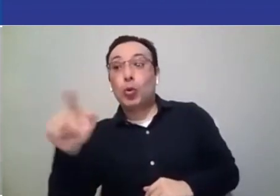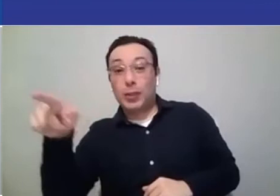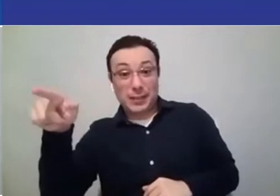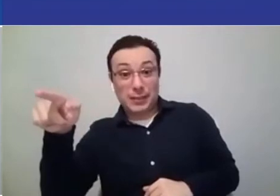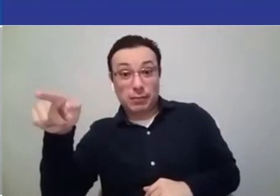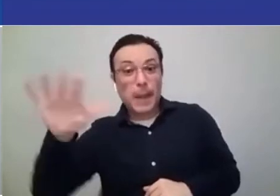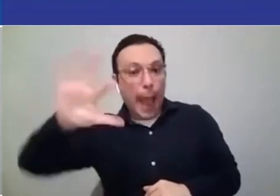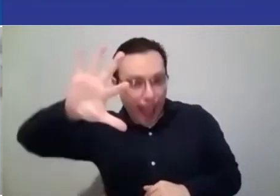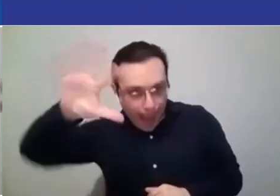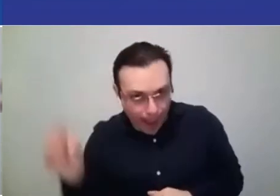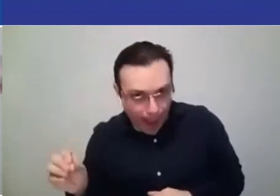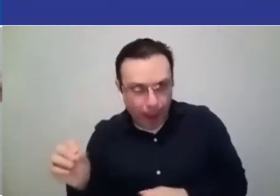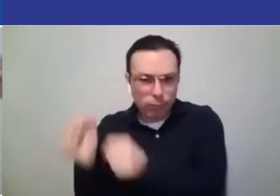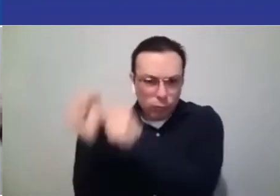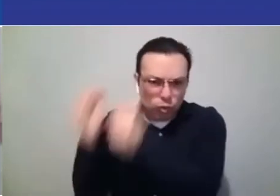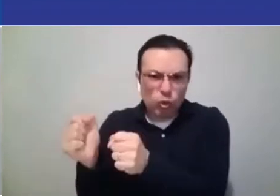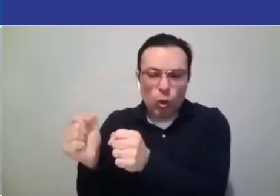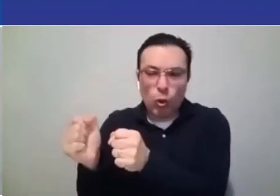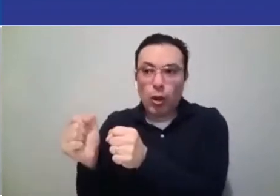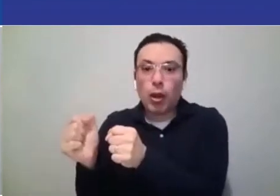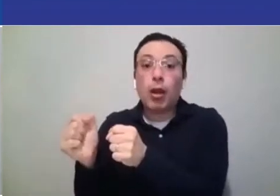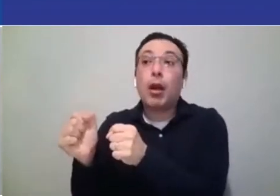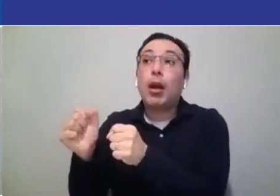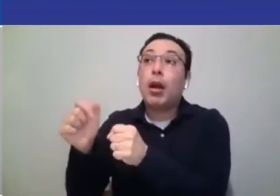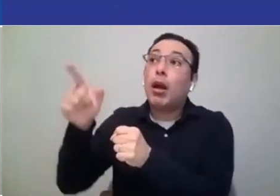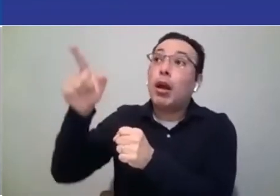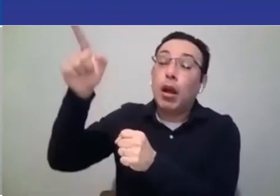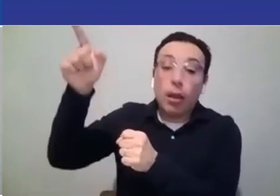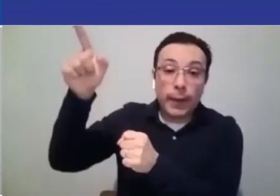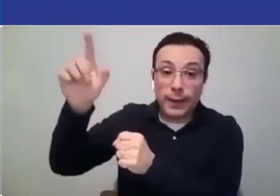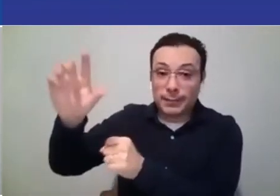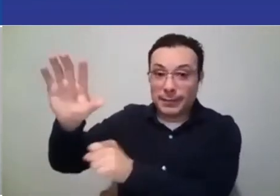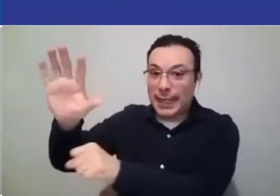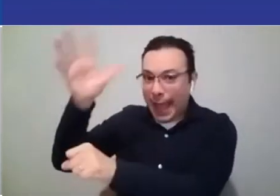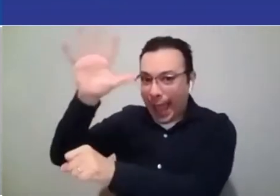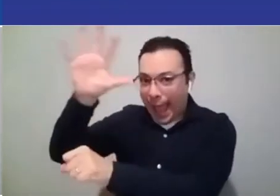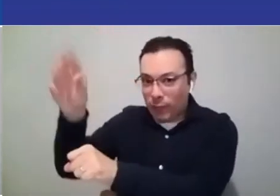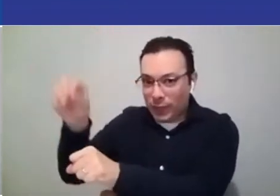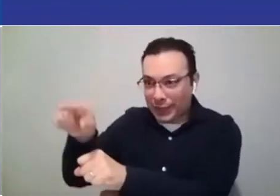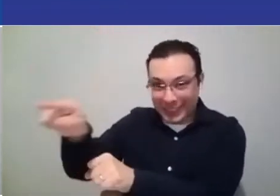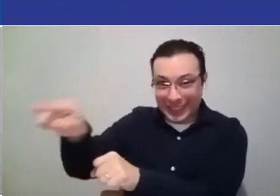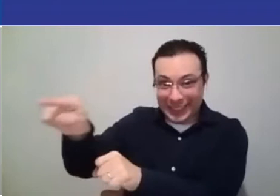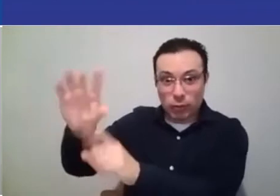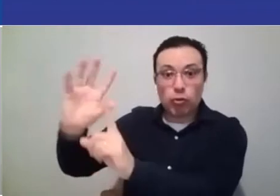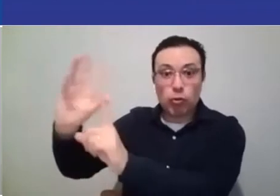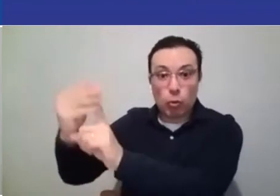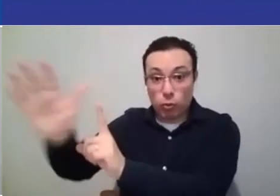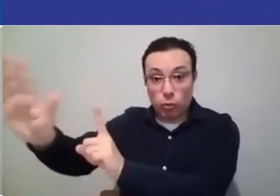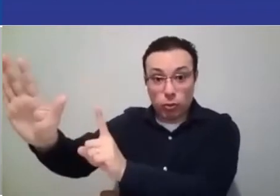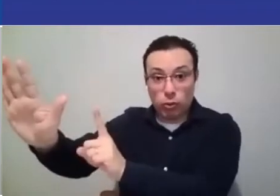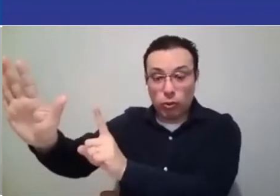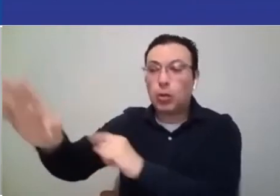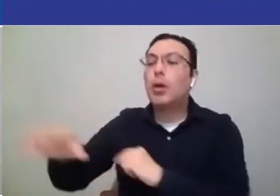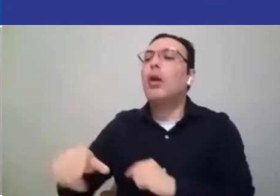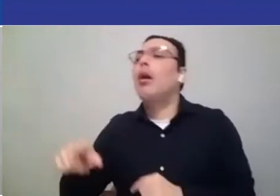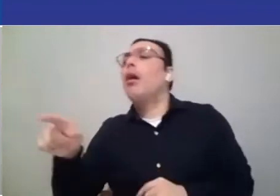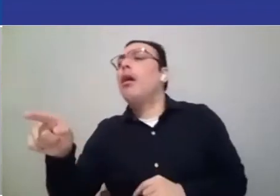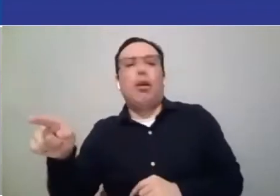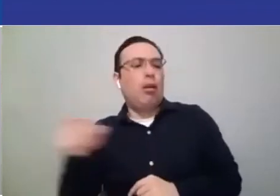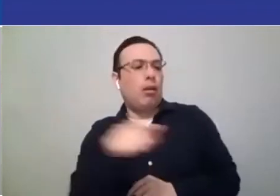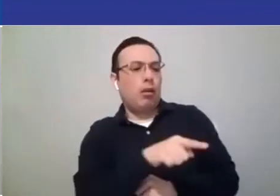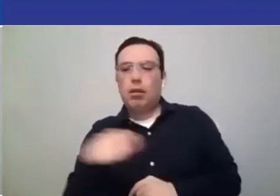do not have or are not coming from a European inflection, but it's coming from an African inflection, but